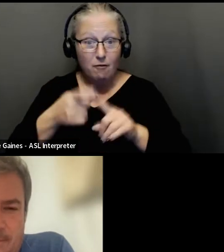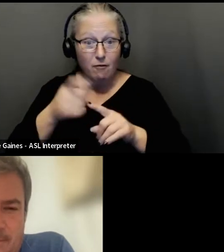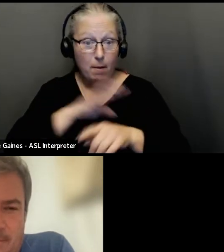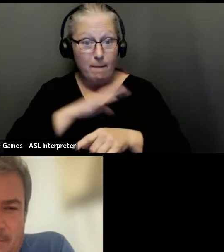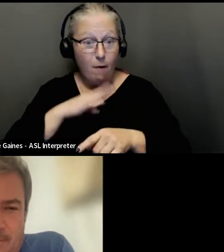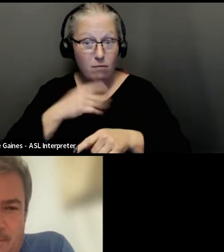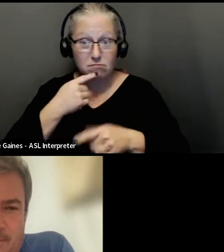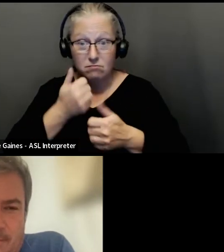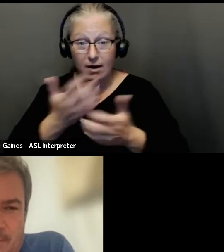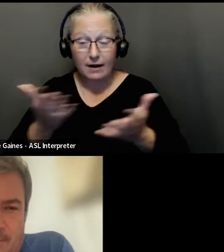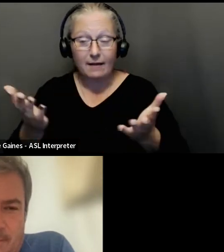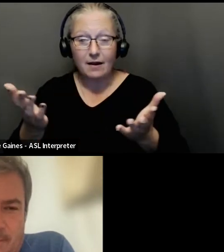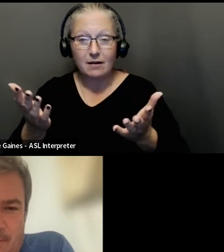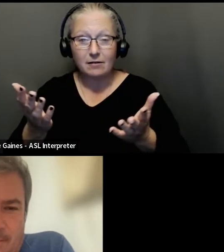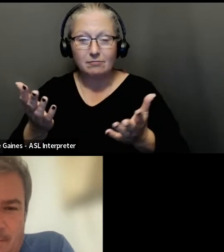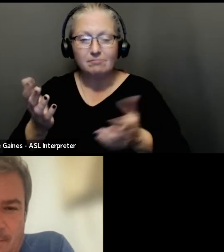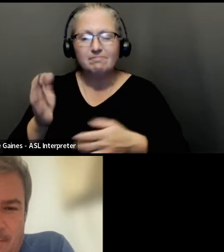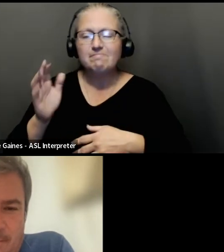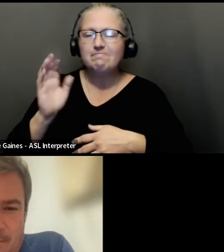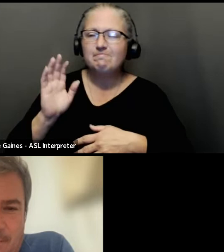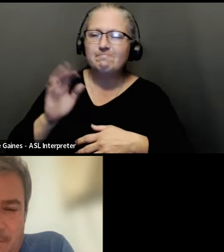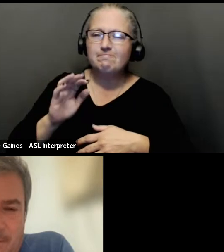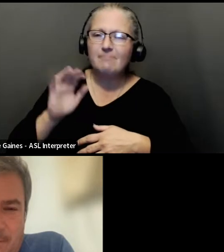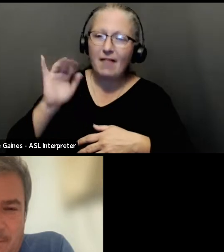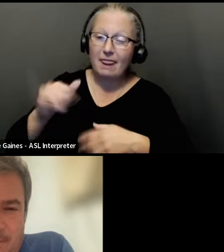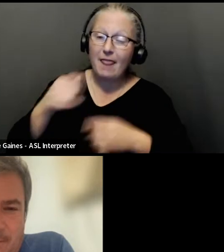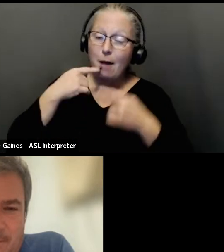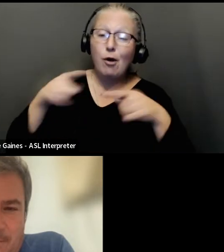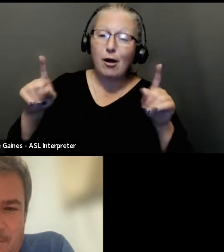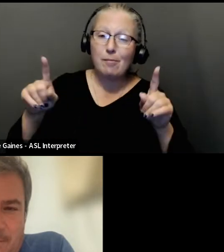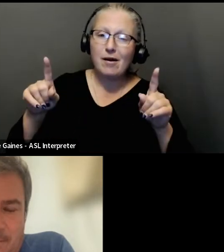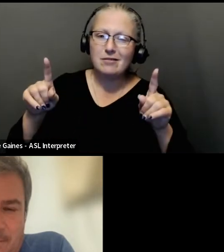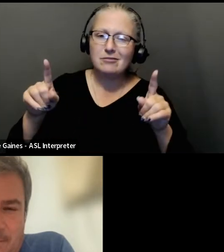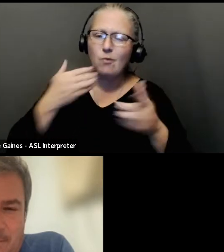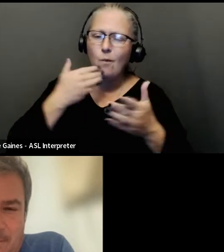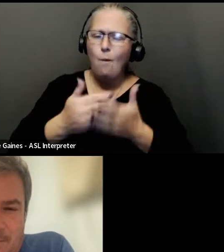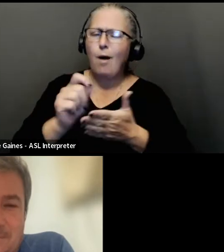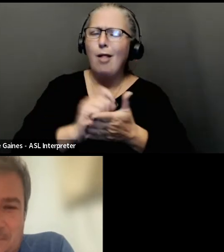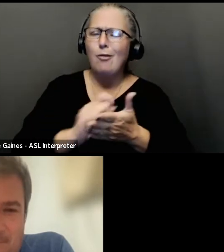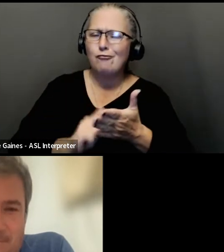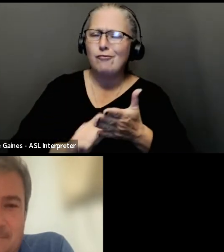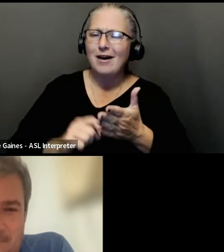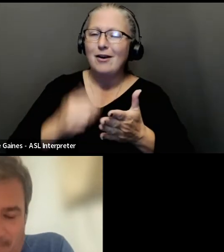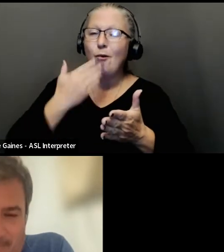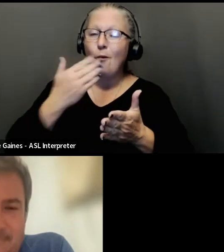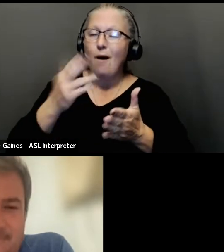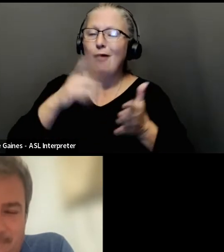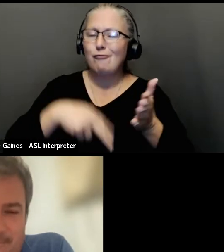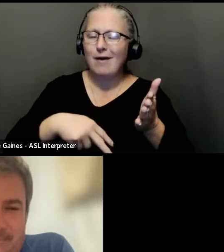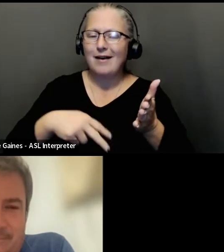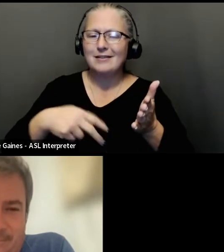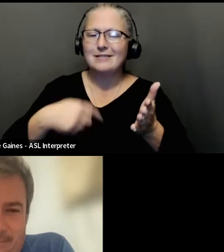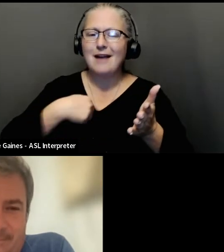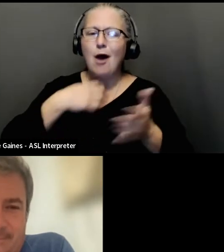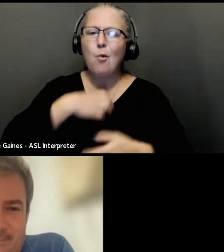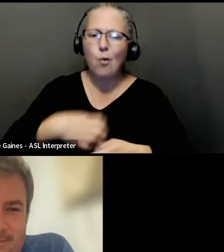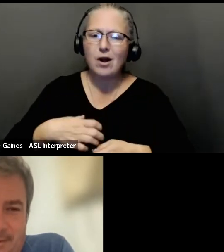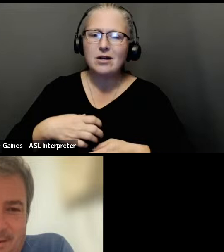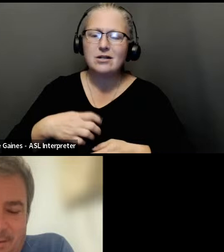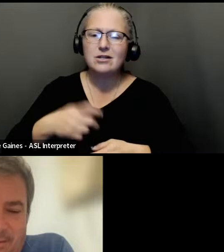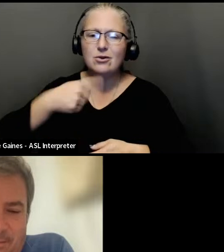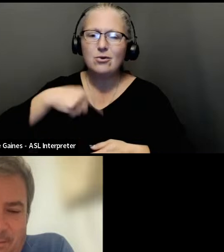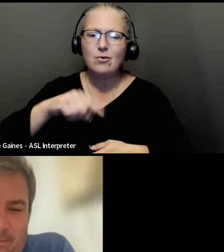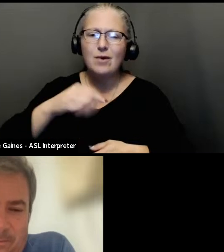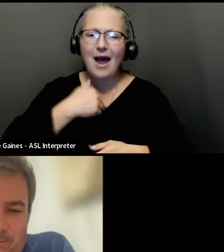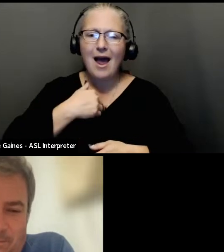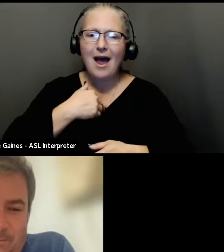anything? That proclamation is a well-written and well-read proclamation. And I just wish we'd had